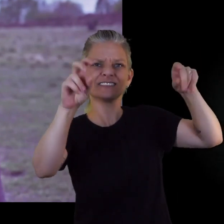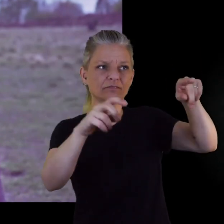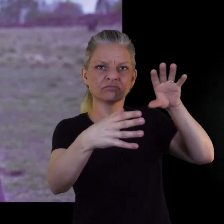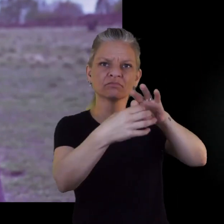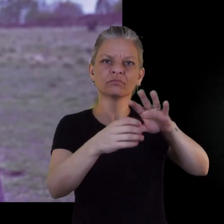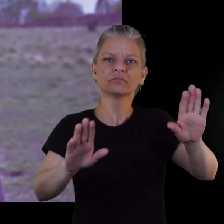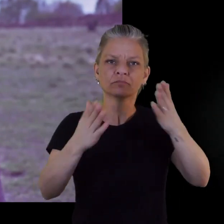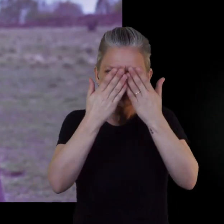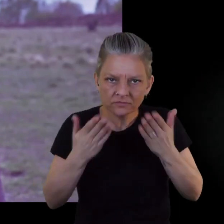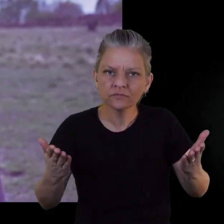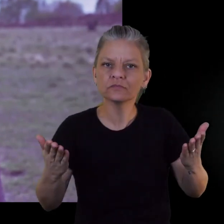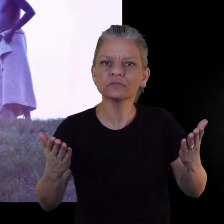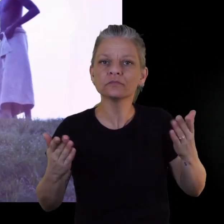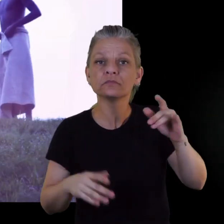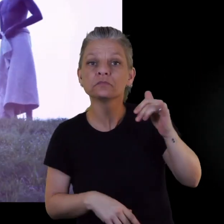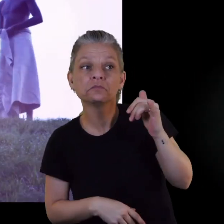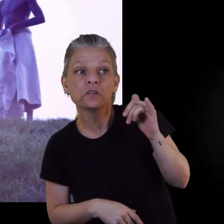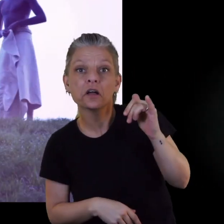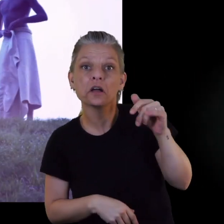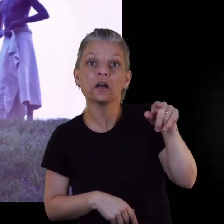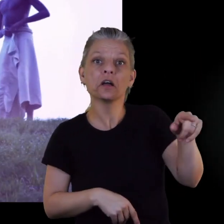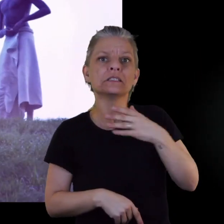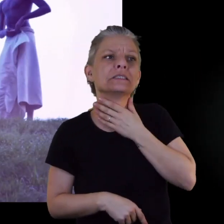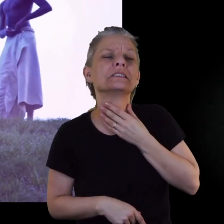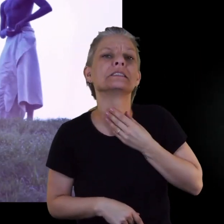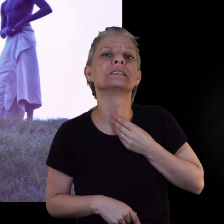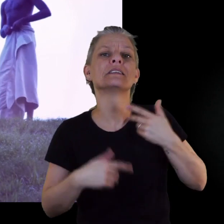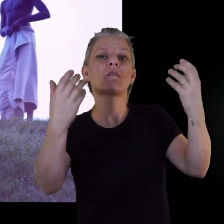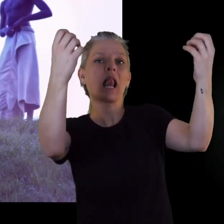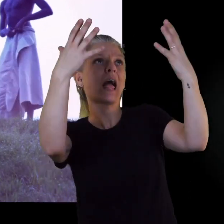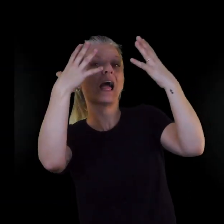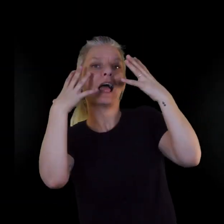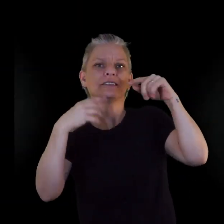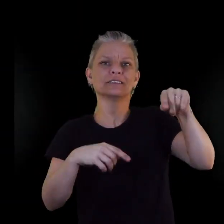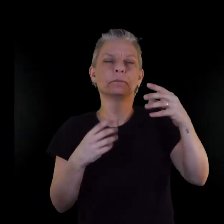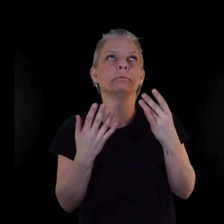burned these kisses so early and bright.